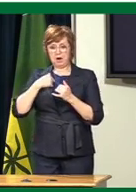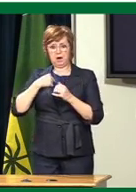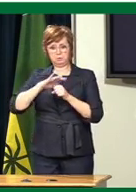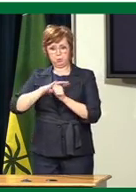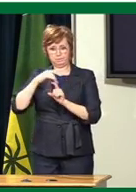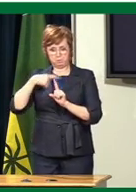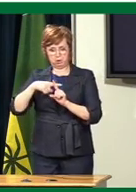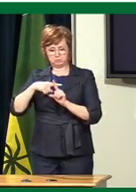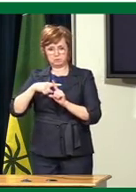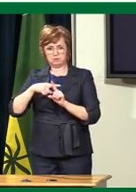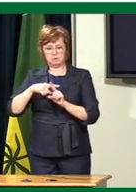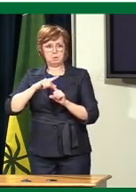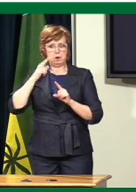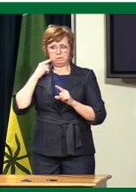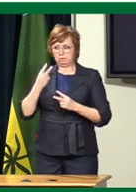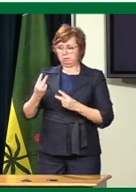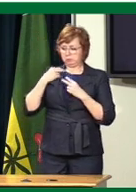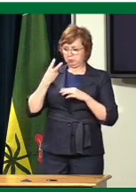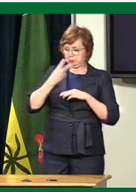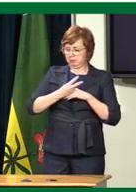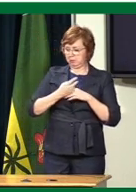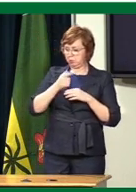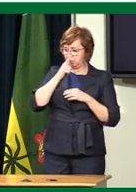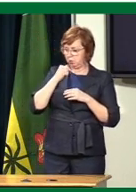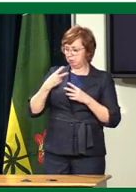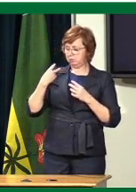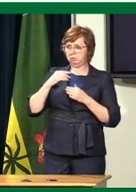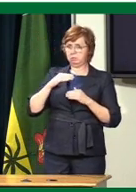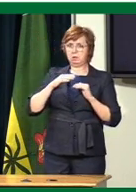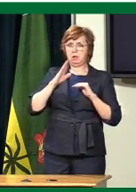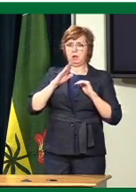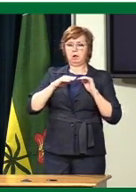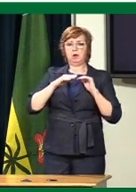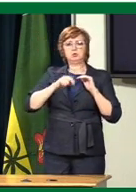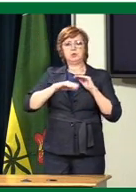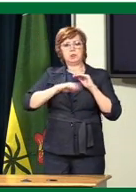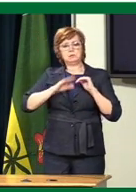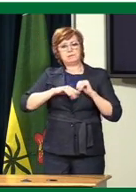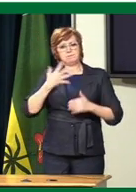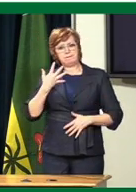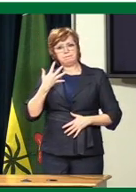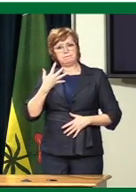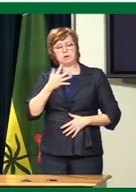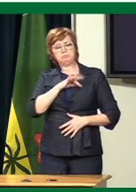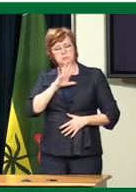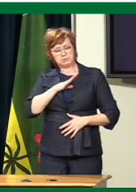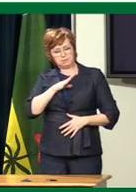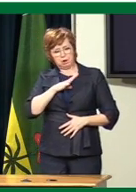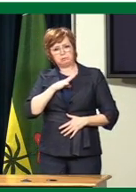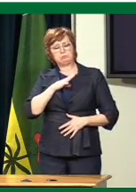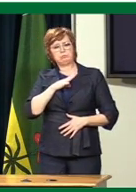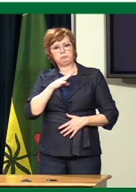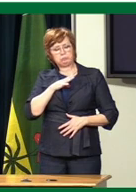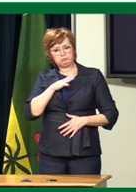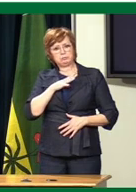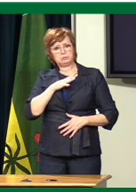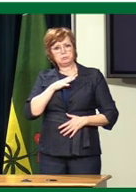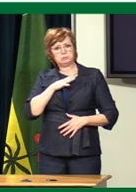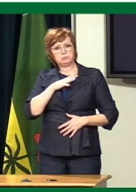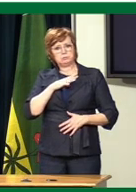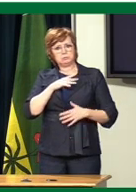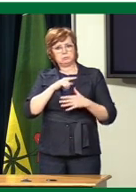very few, less than 5 close contacts. And if we can't say that, there's an issue with how, we are